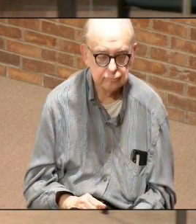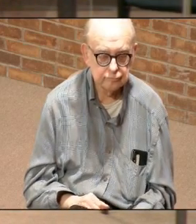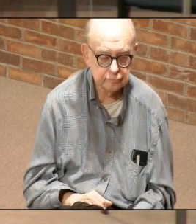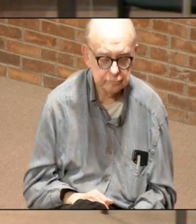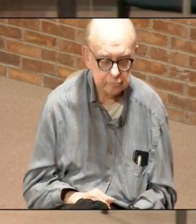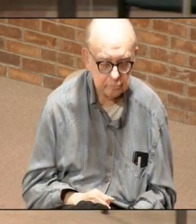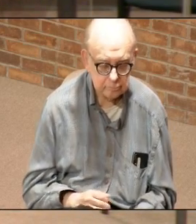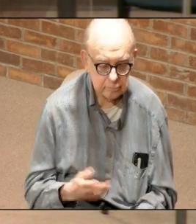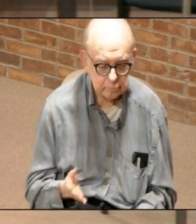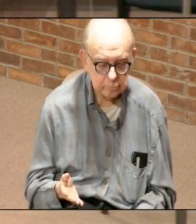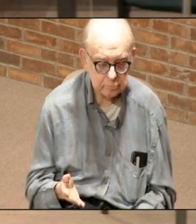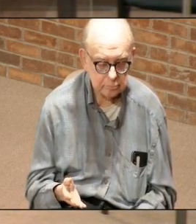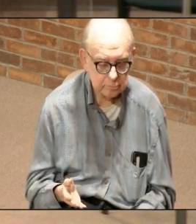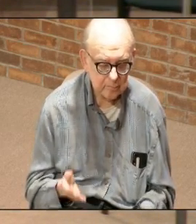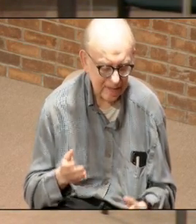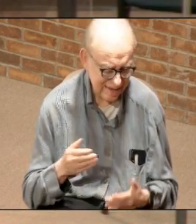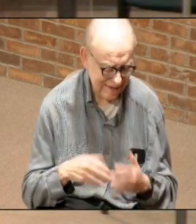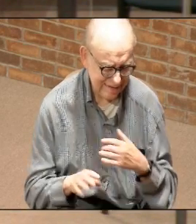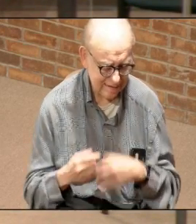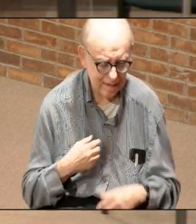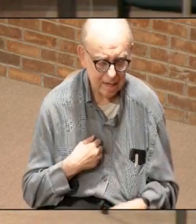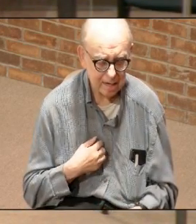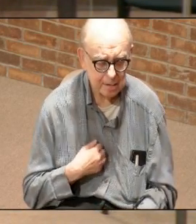And you're inside.